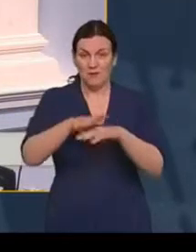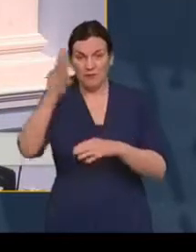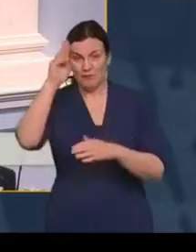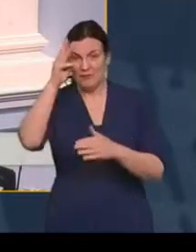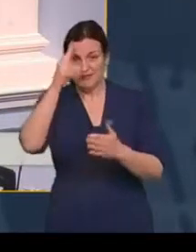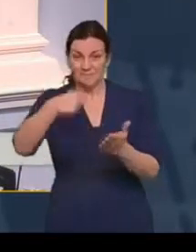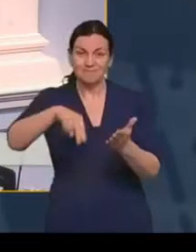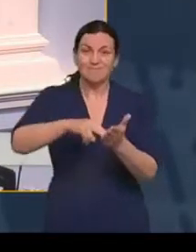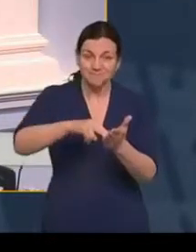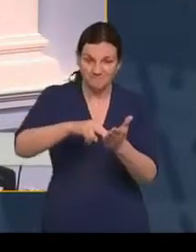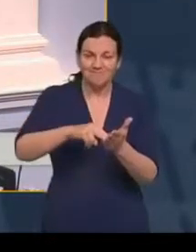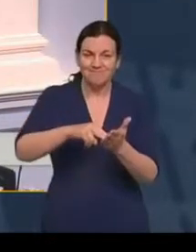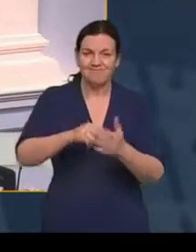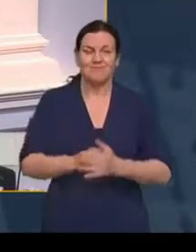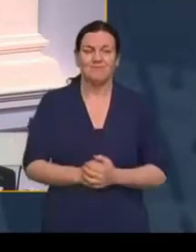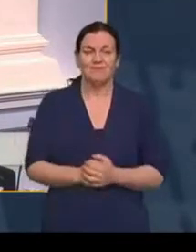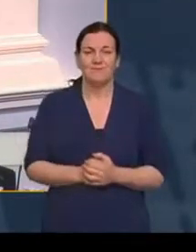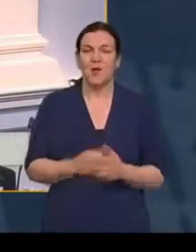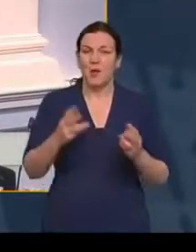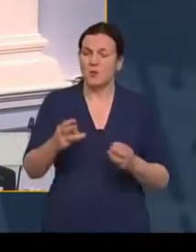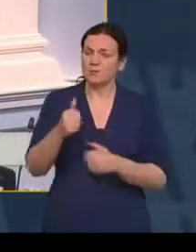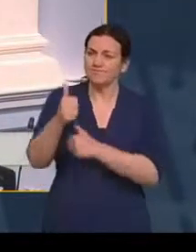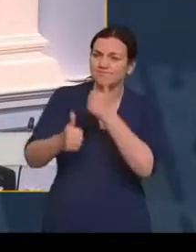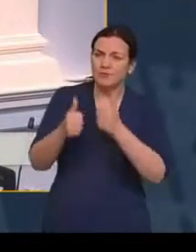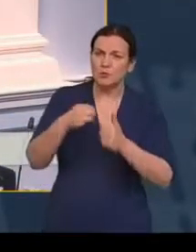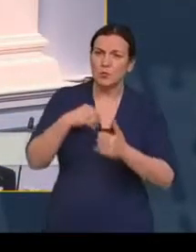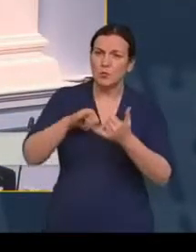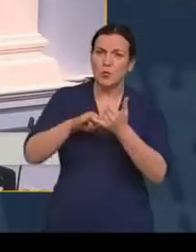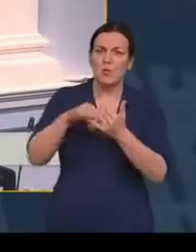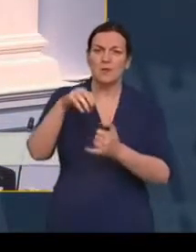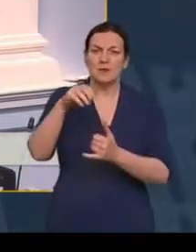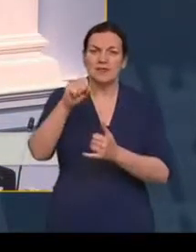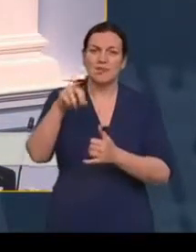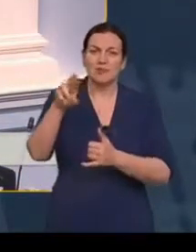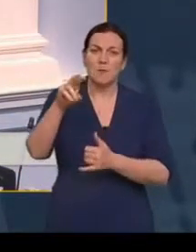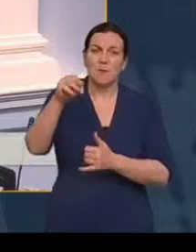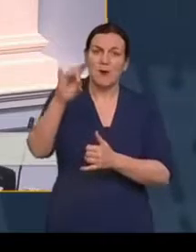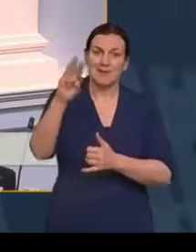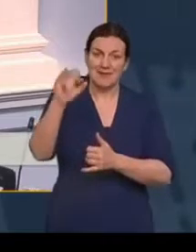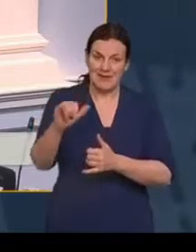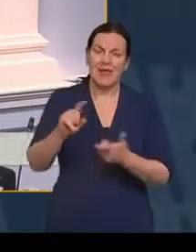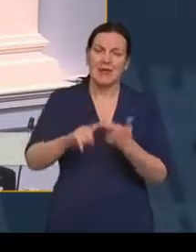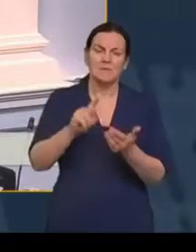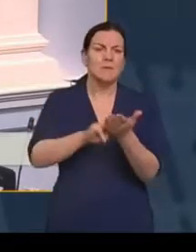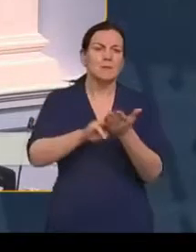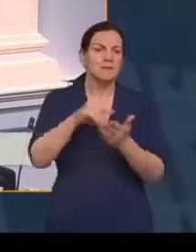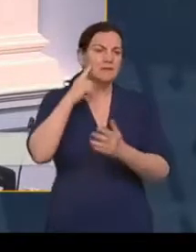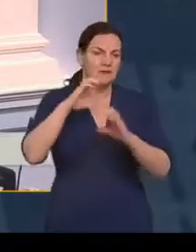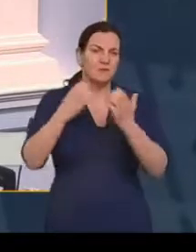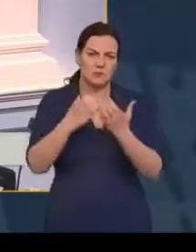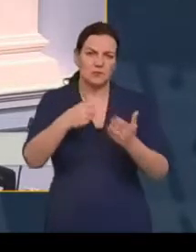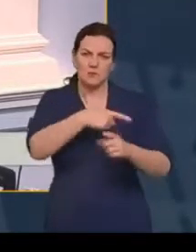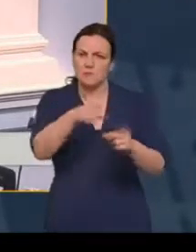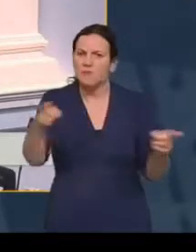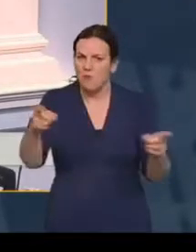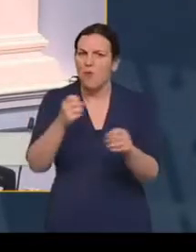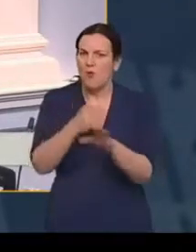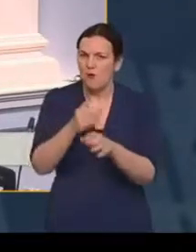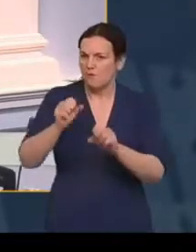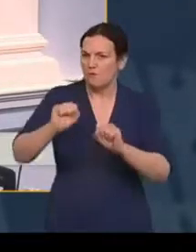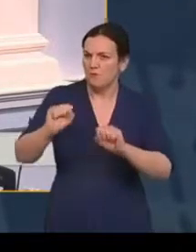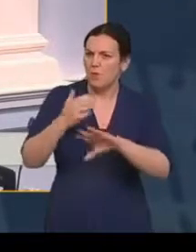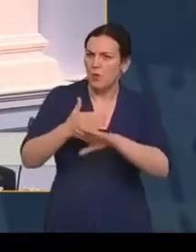the President's signature. I want to commend Senator Mark Daly and I want to commend members of the deaf community for all of your